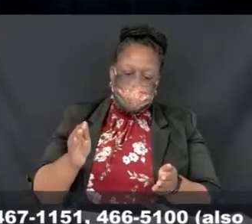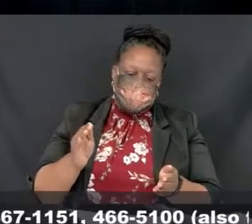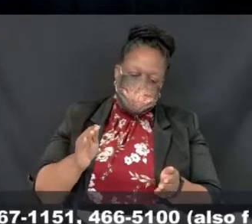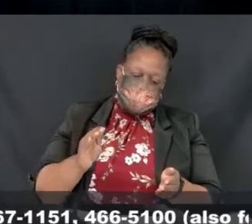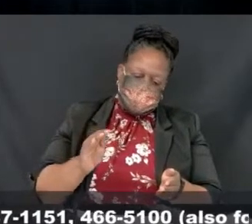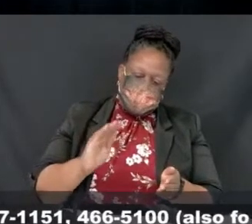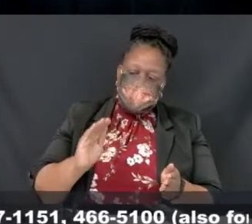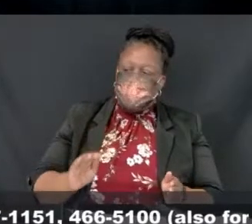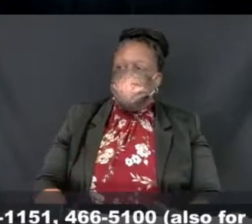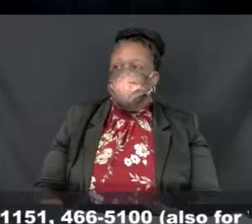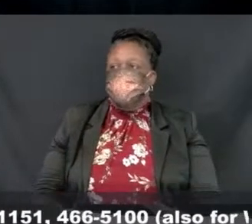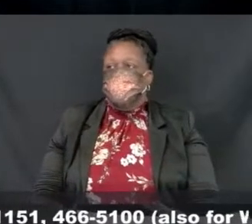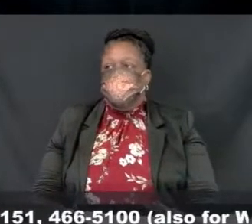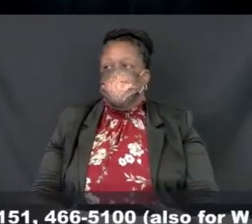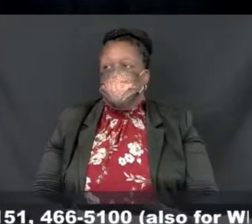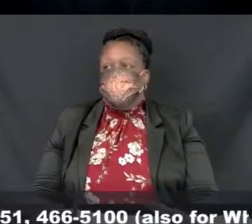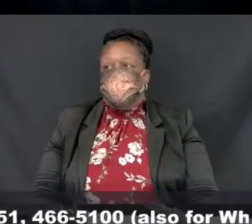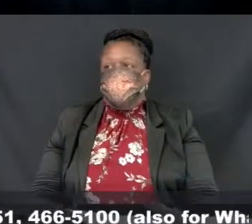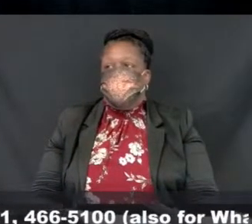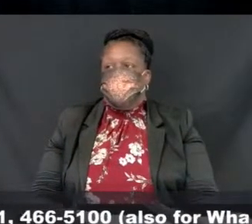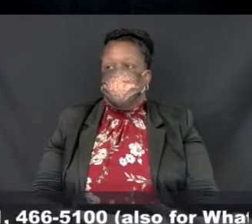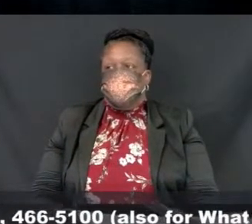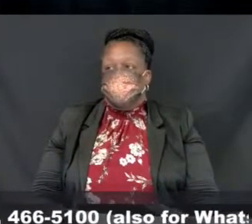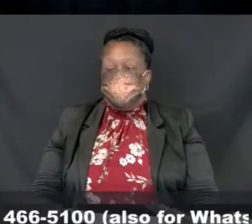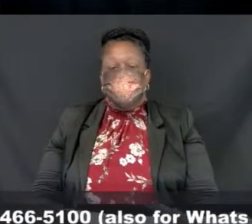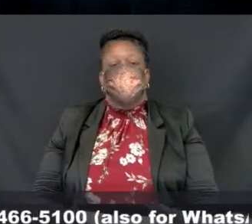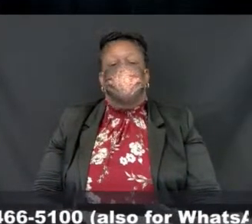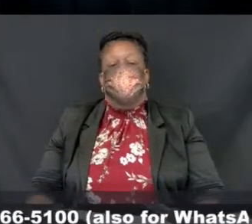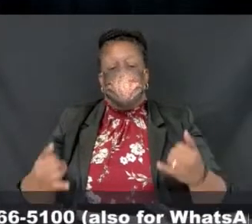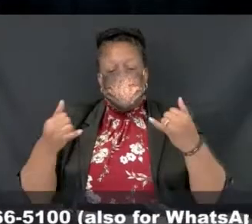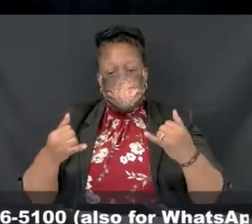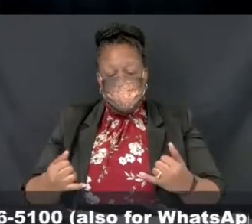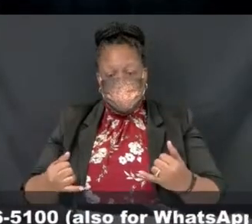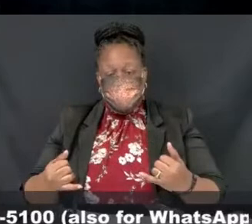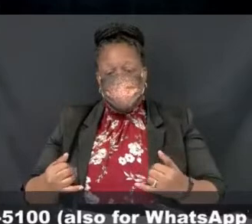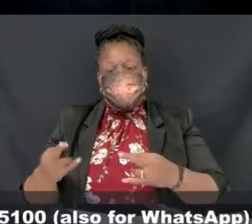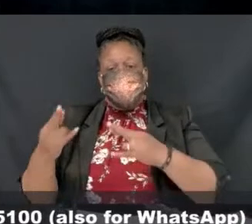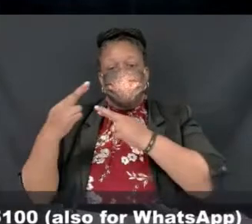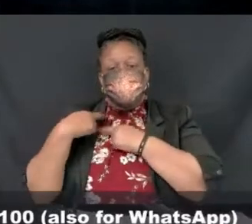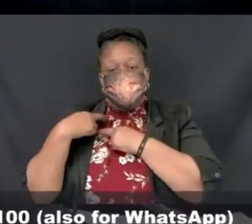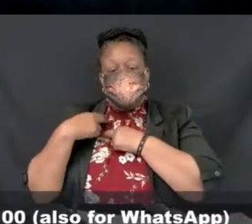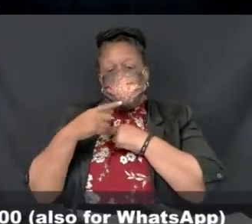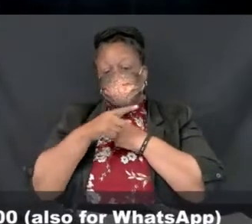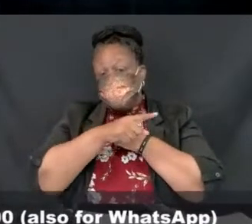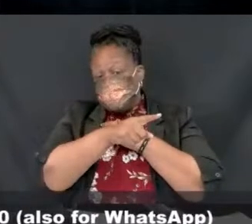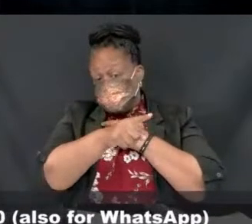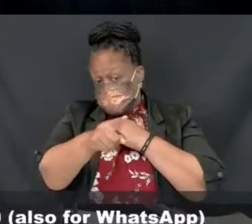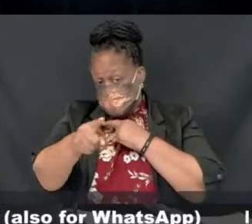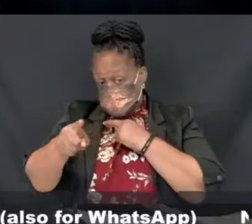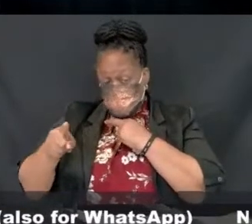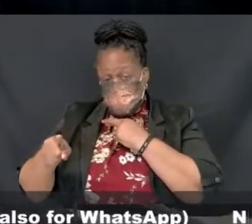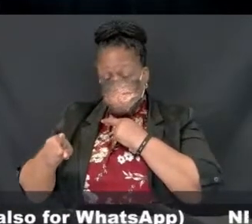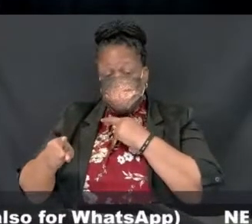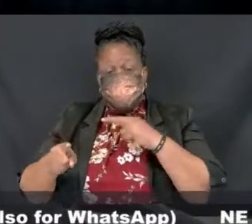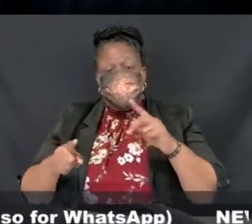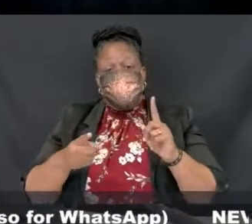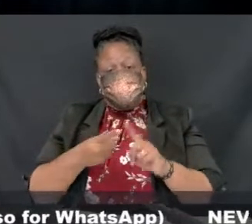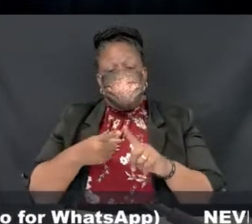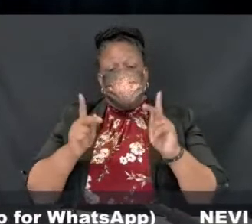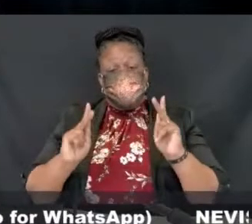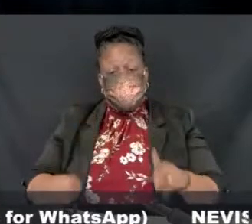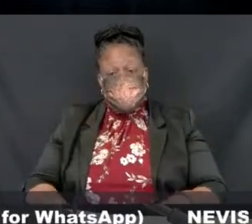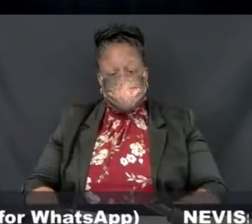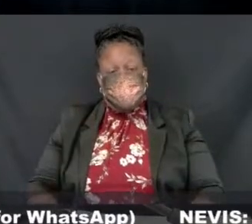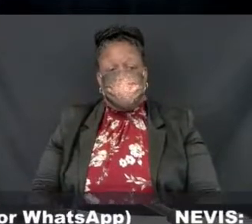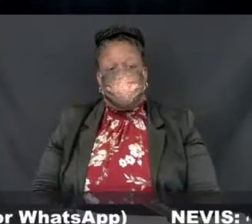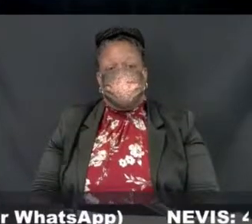that it's time to hand the responsibility over to you, the general public. And that is why we are seeing the many easing